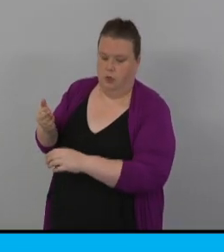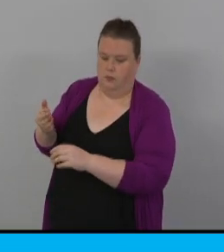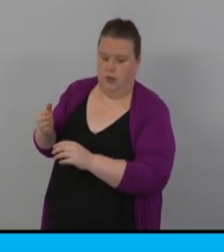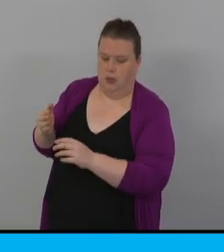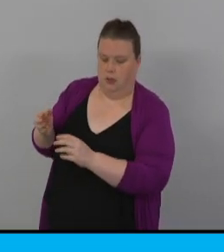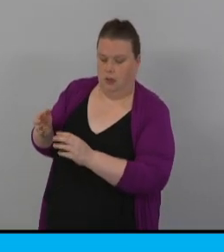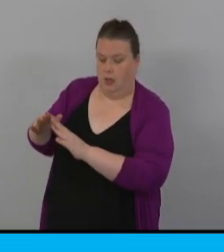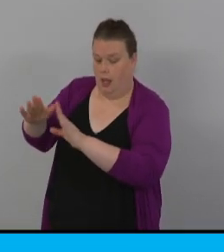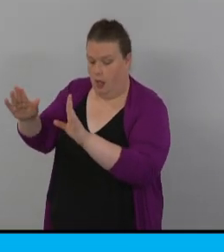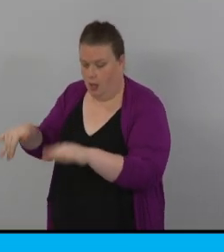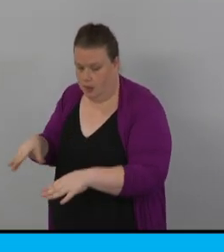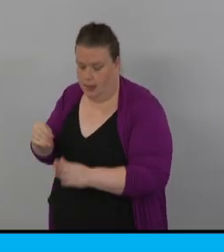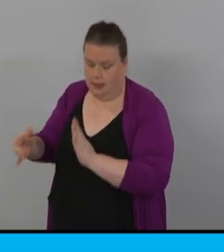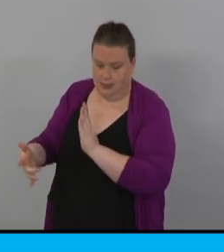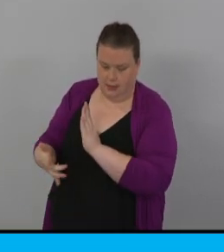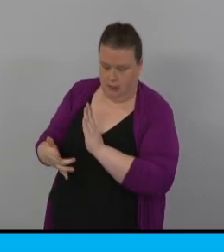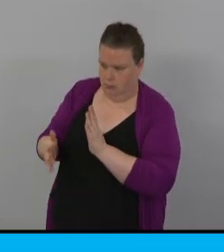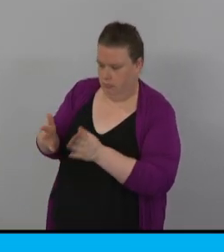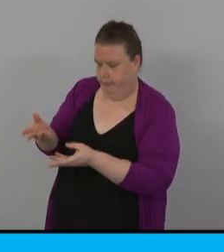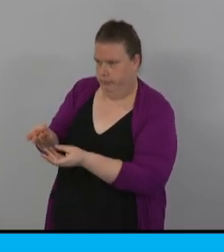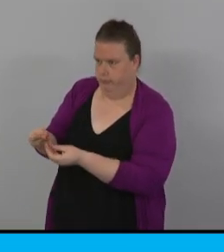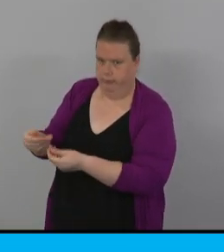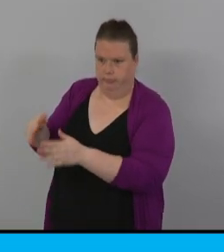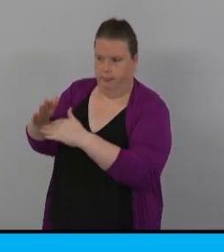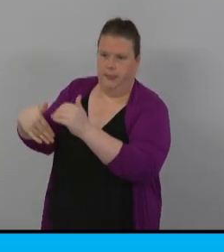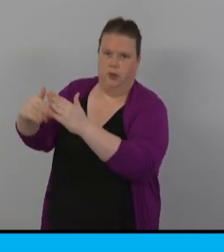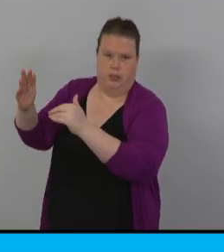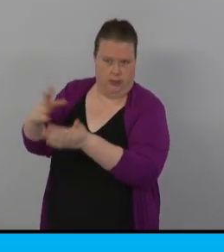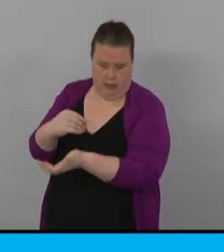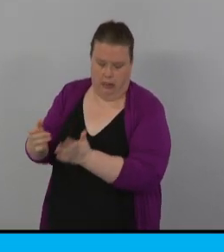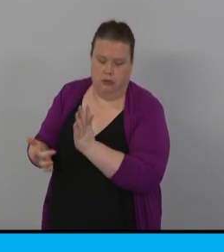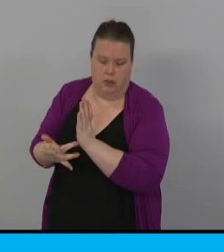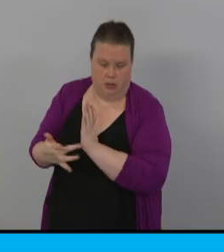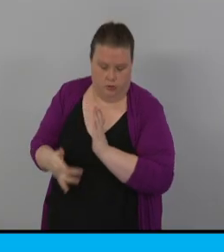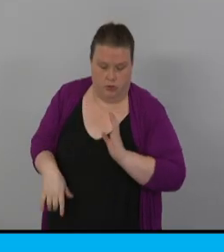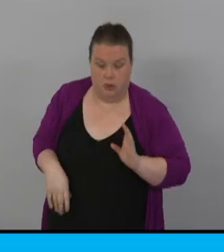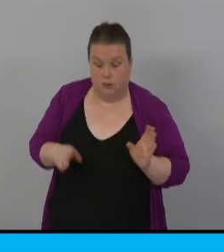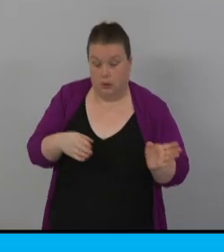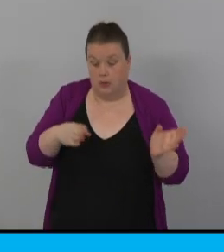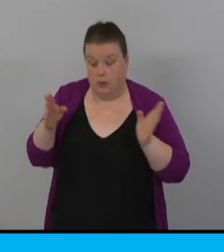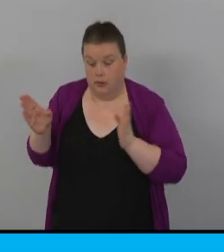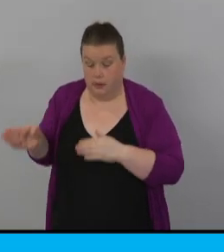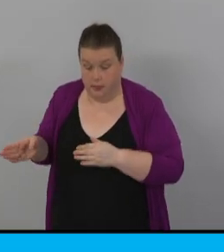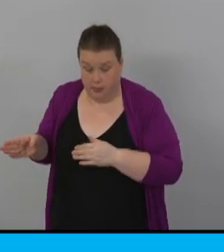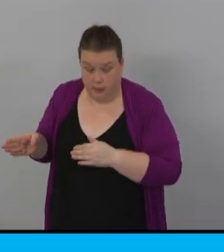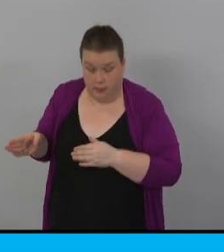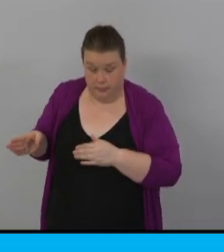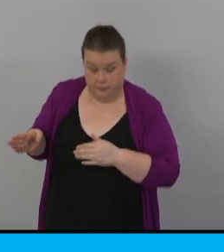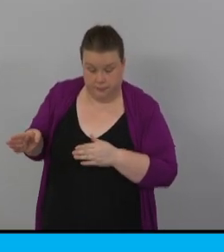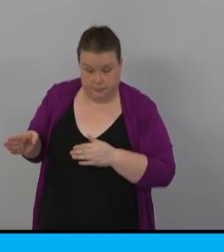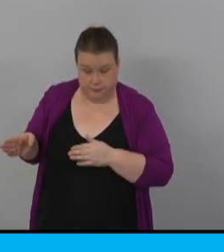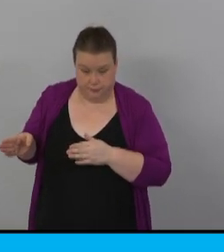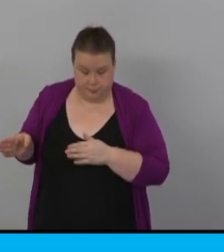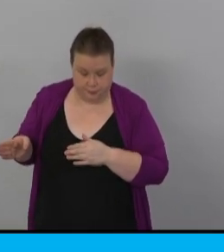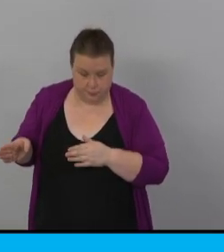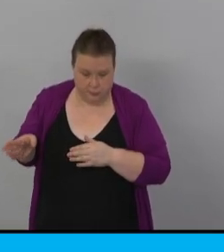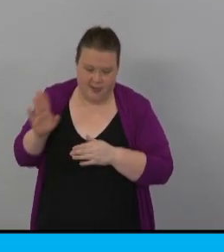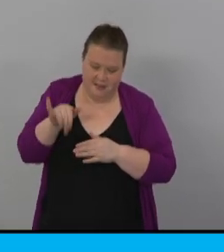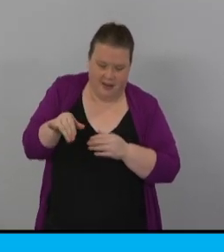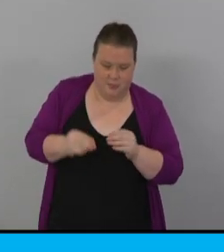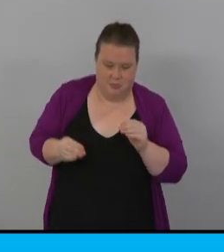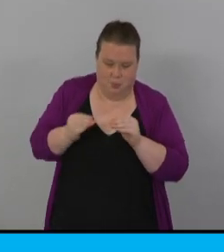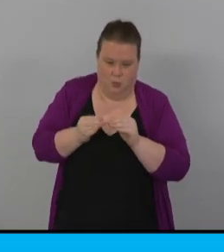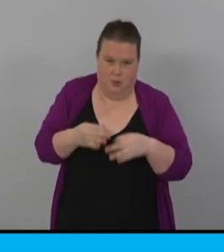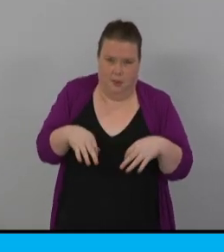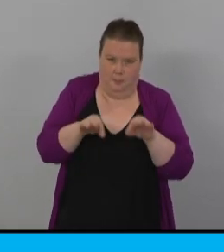investing in the physical security. That was a little bit higher priority previous cycle,